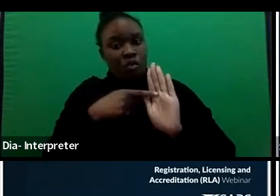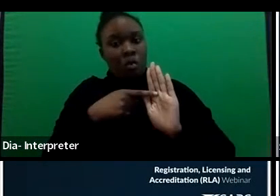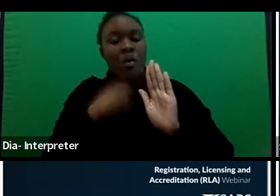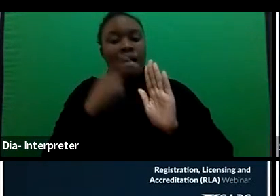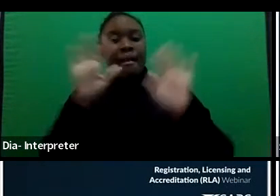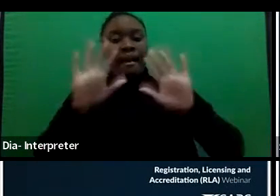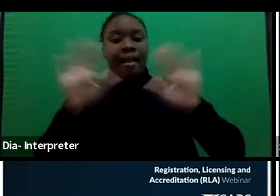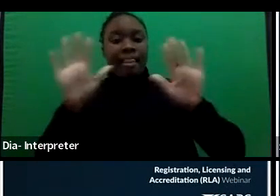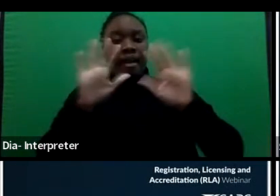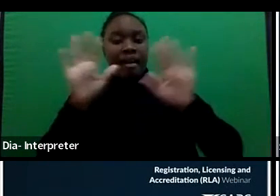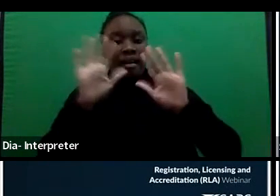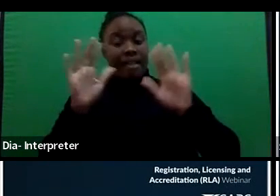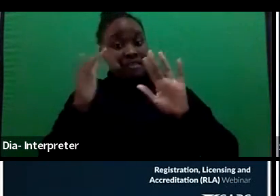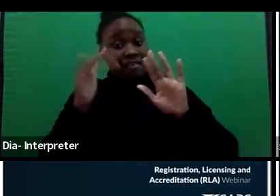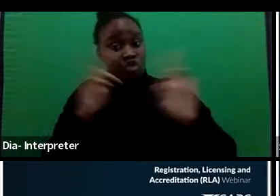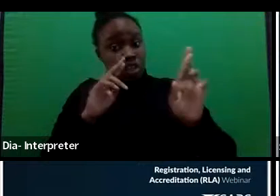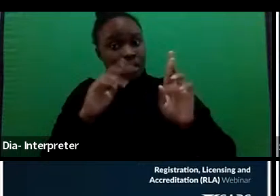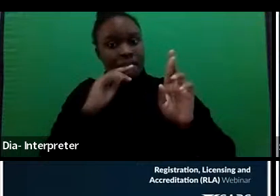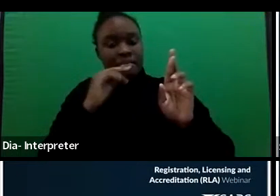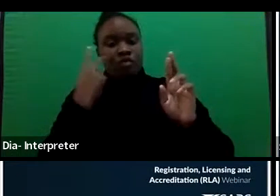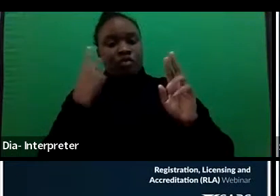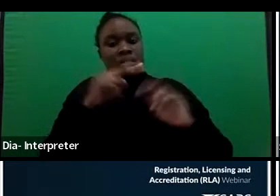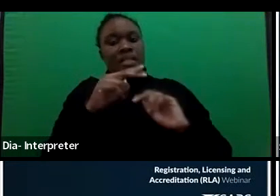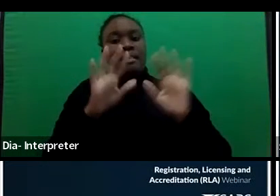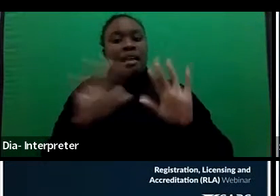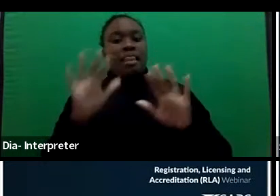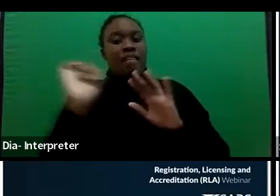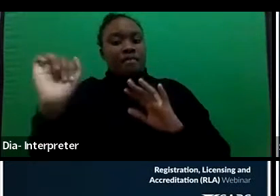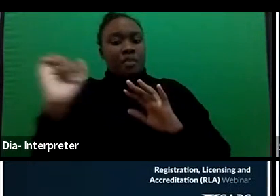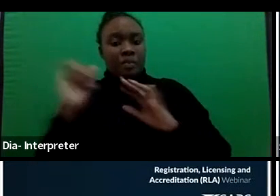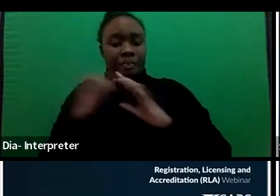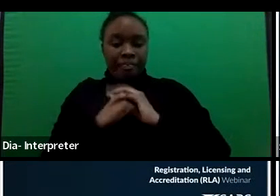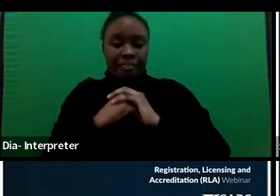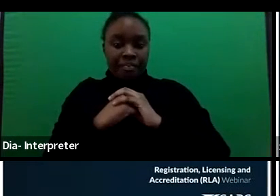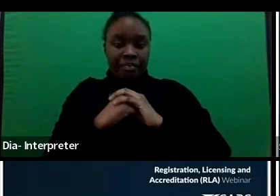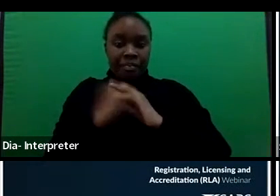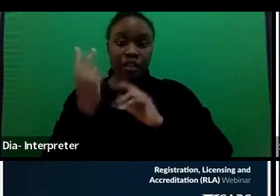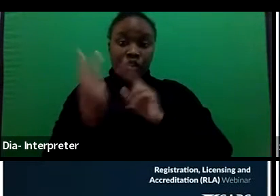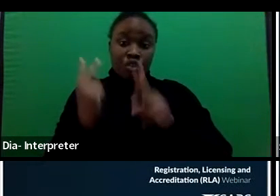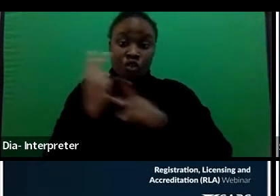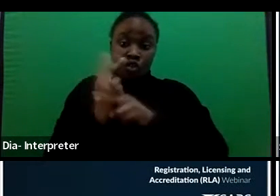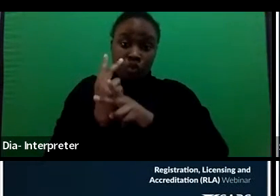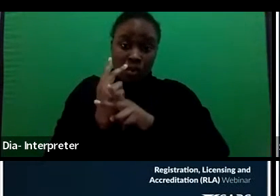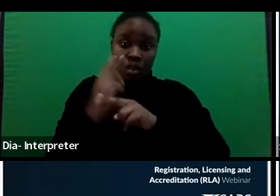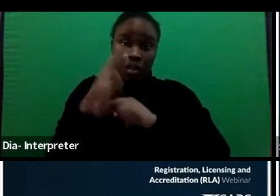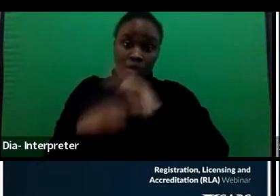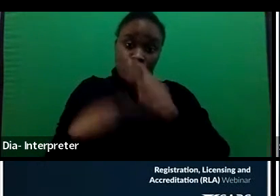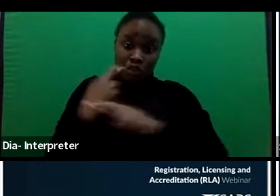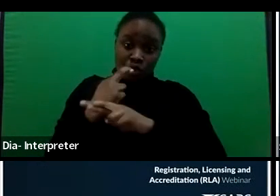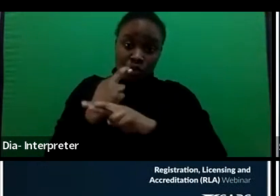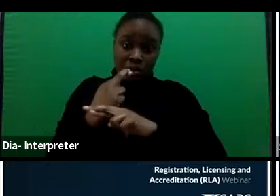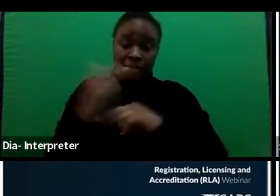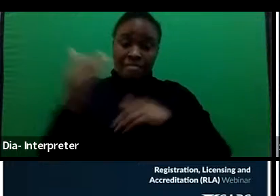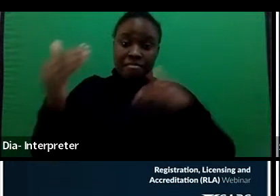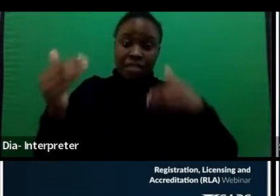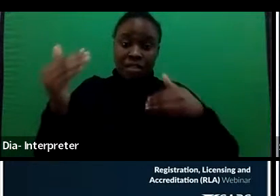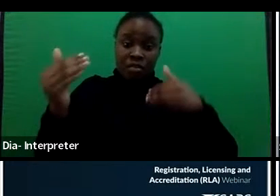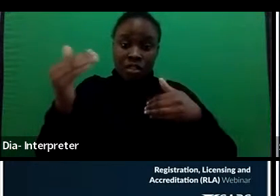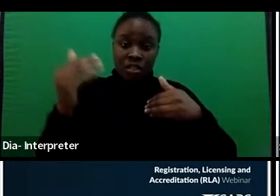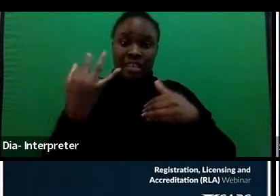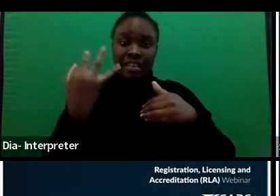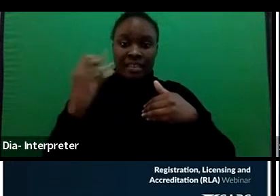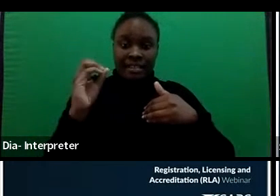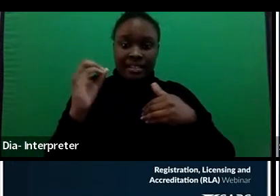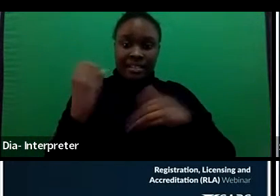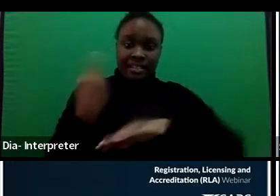when it's ready for renewal. Currently, the renewal period is set at, I think it's 30 days before